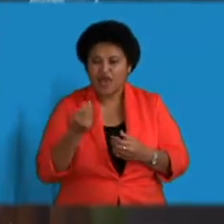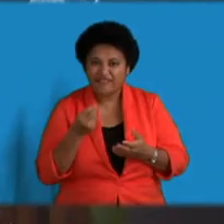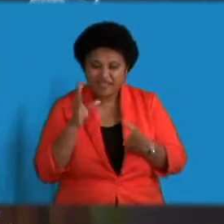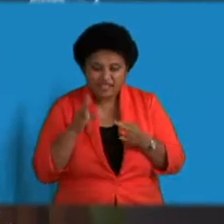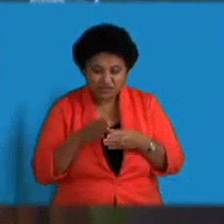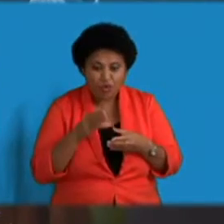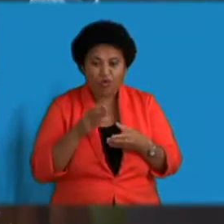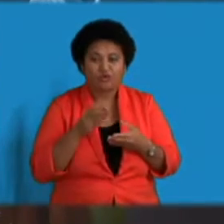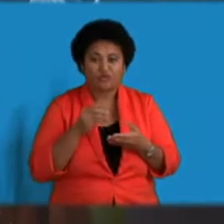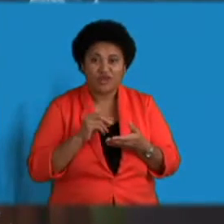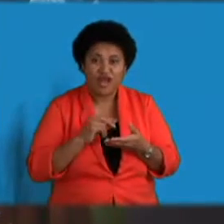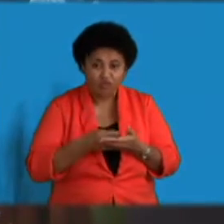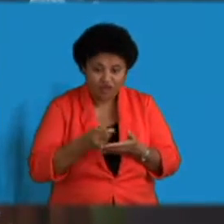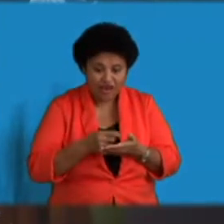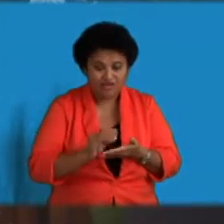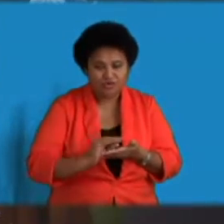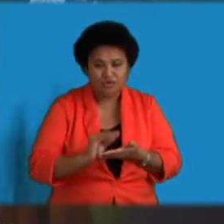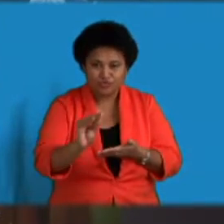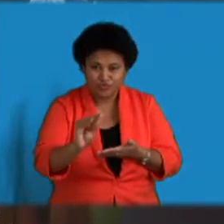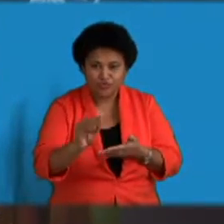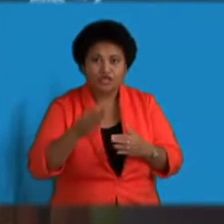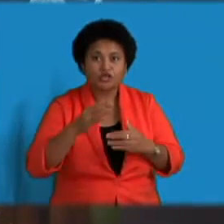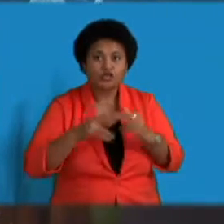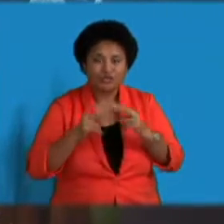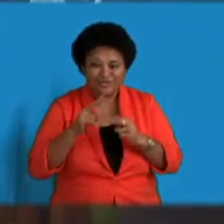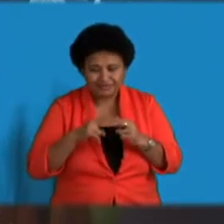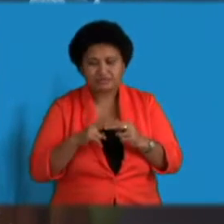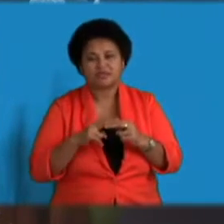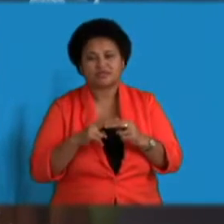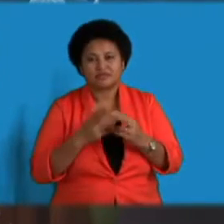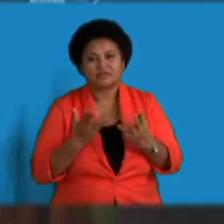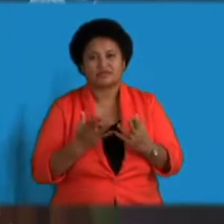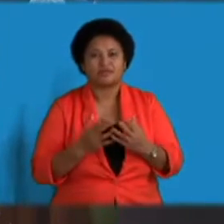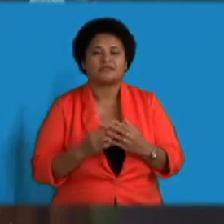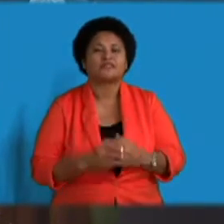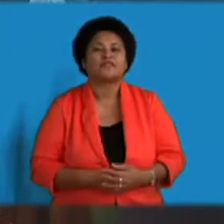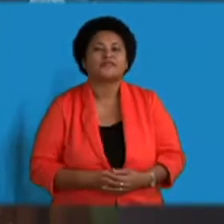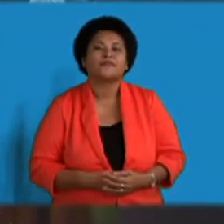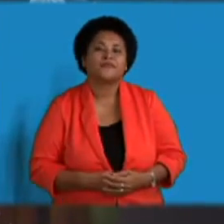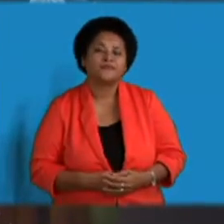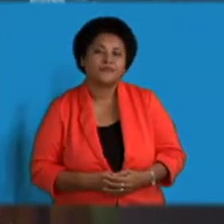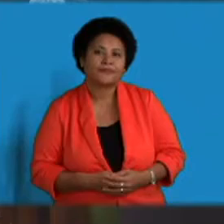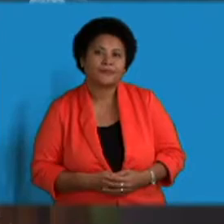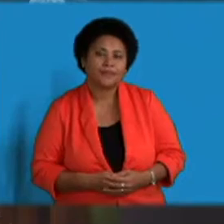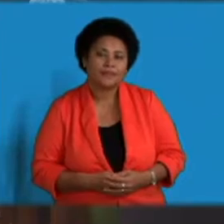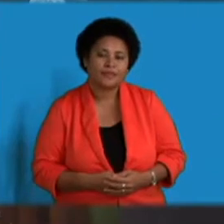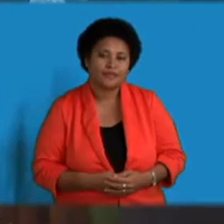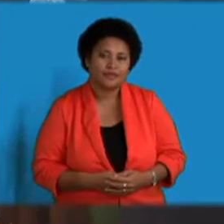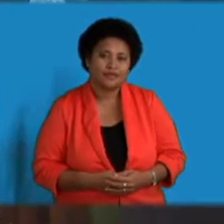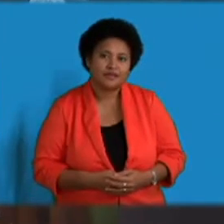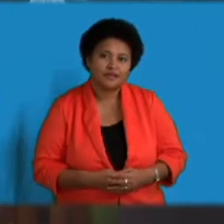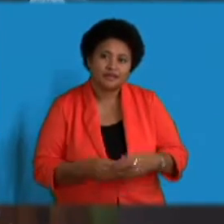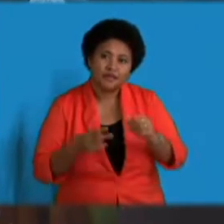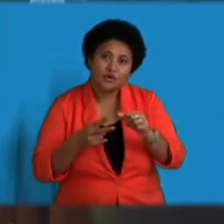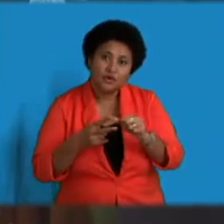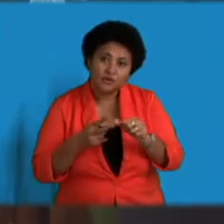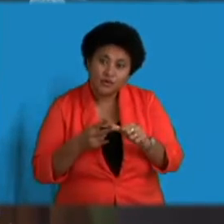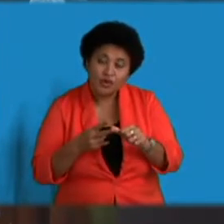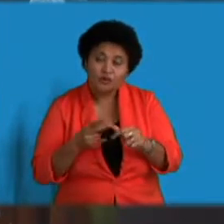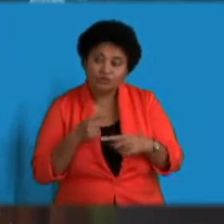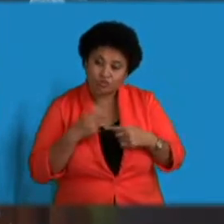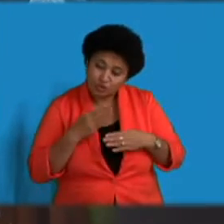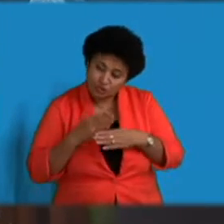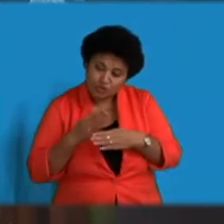have from the Ministry of Education, Heritage and Arts, Madam Speaker. Madam Speaker, we have also working